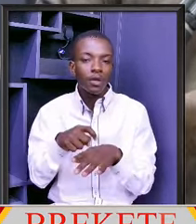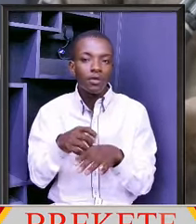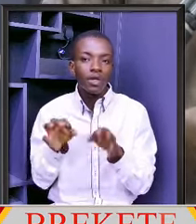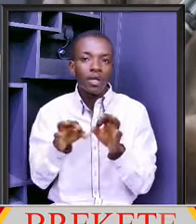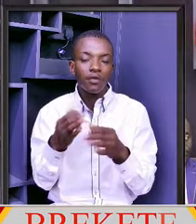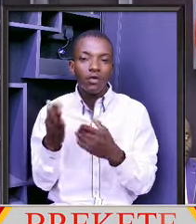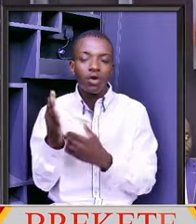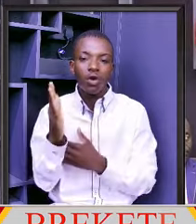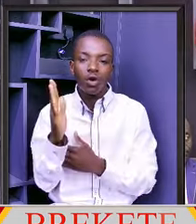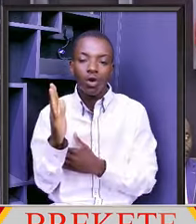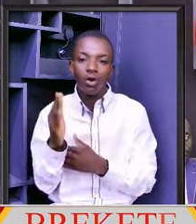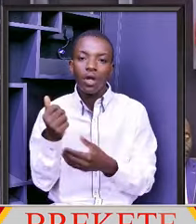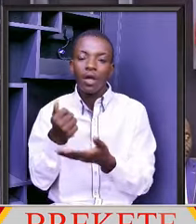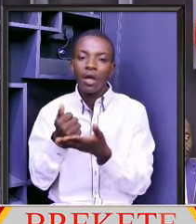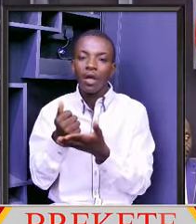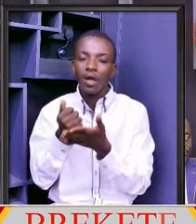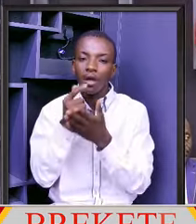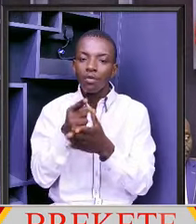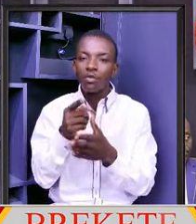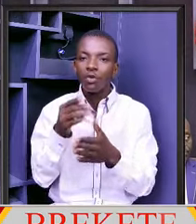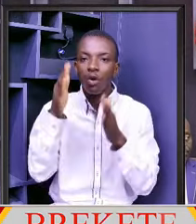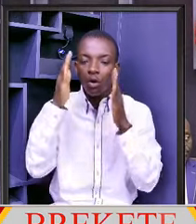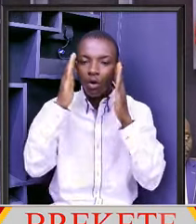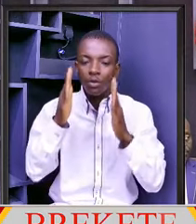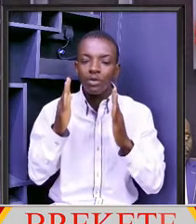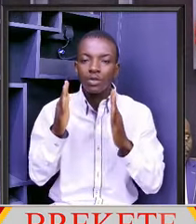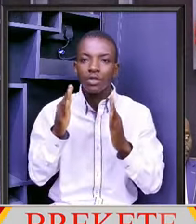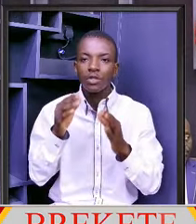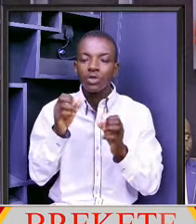if God help you, your composure, they okay.